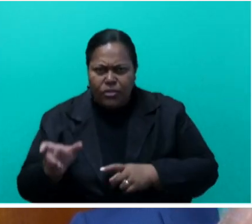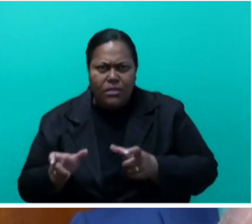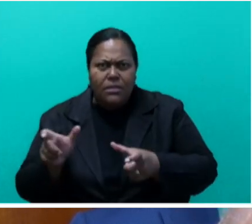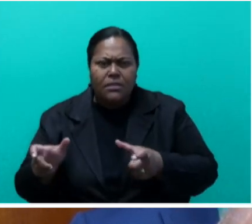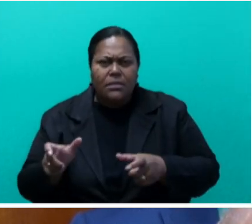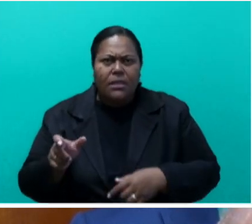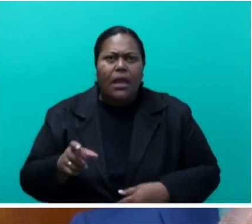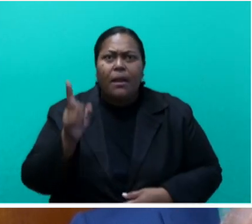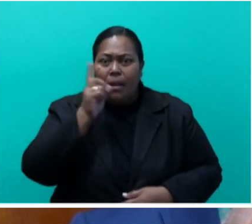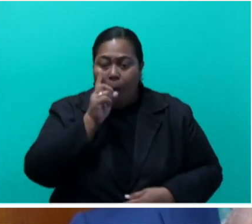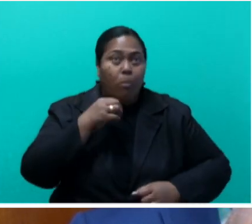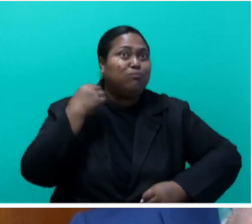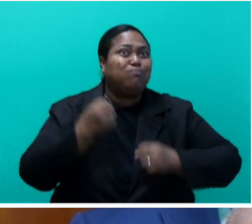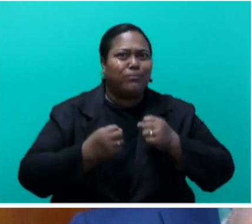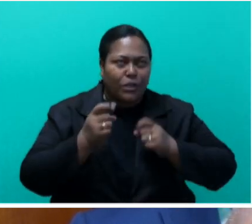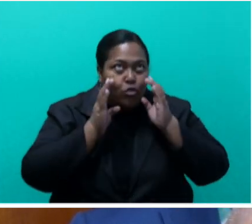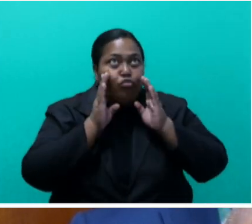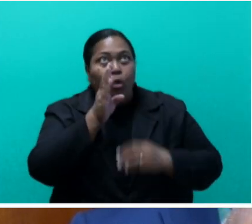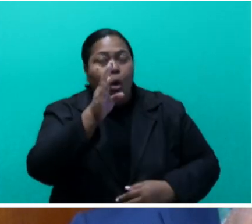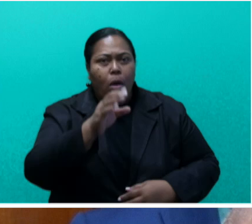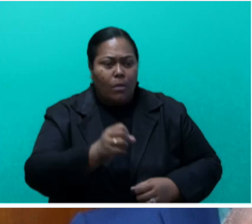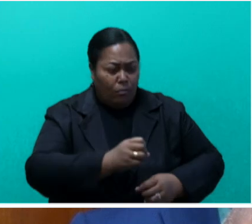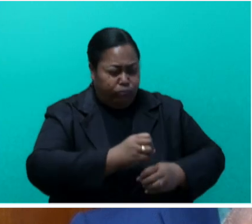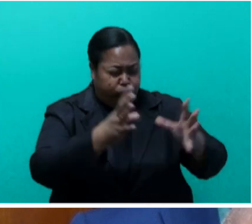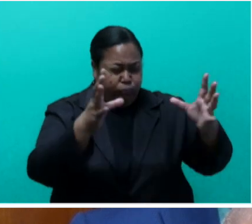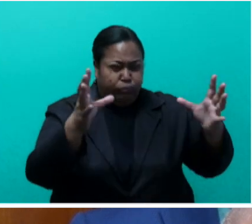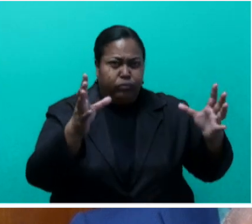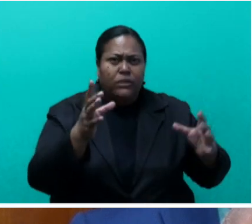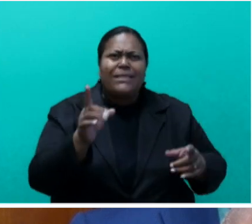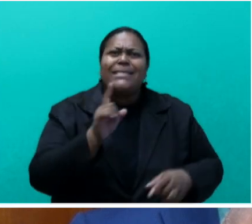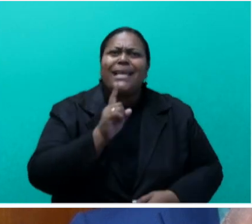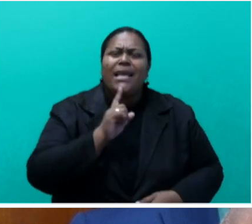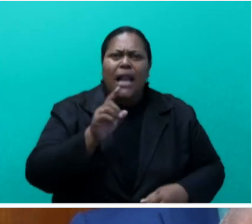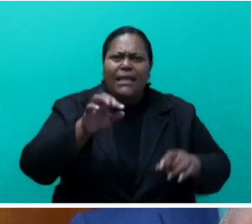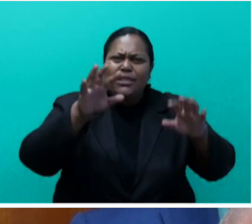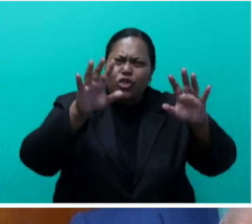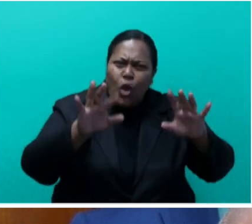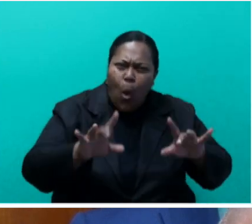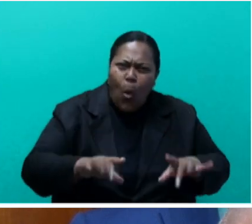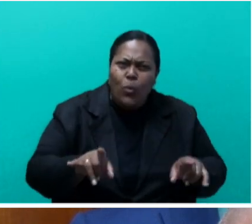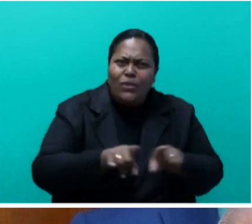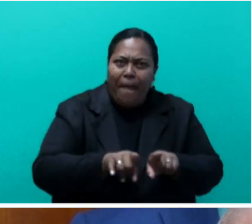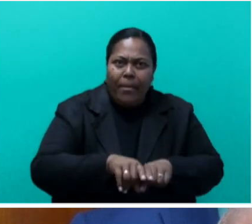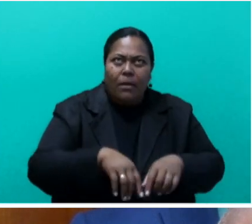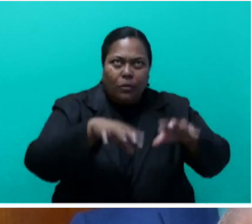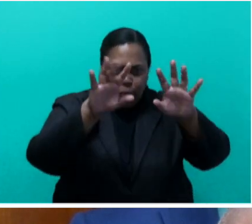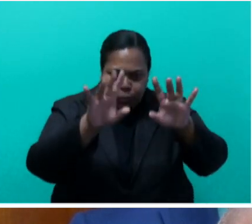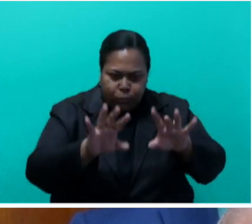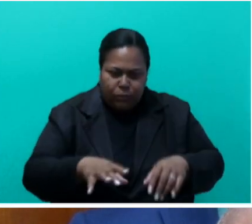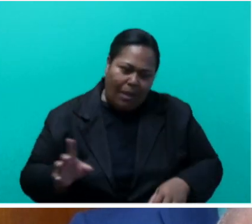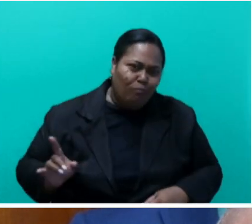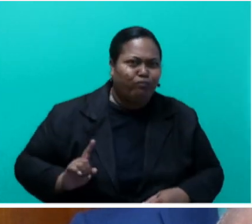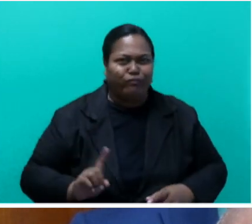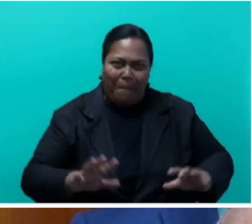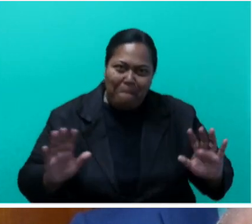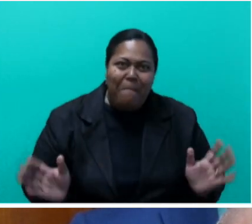out as they saw what they called snow falling from the sky. They had never seen it before. They played